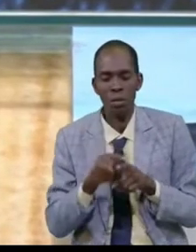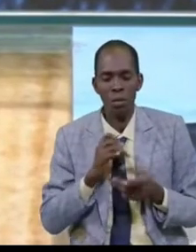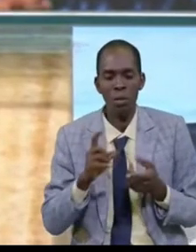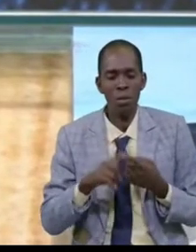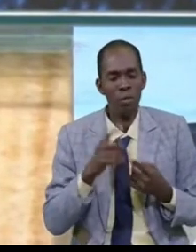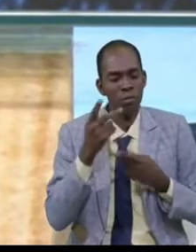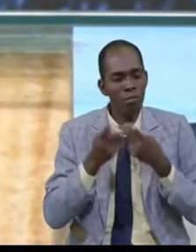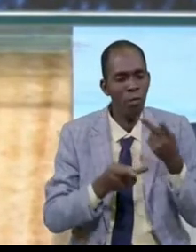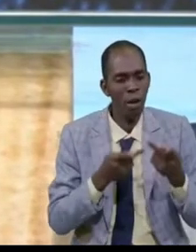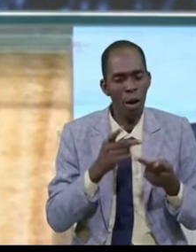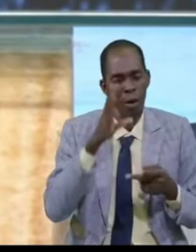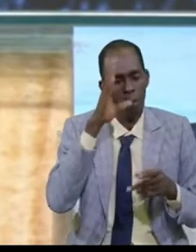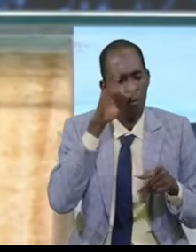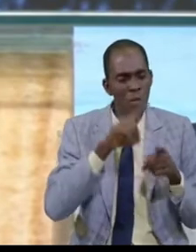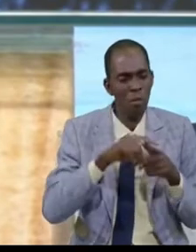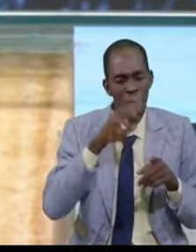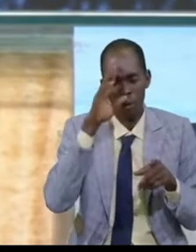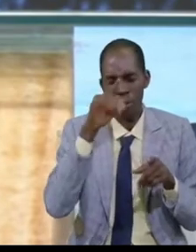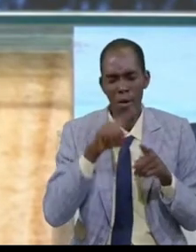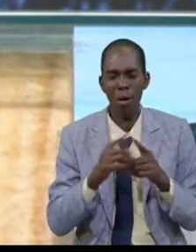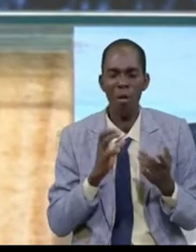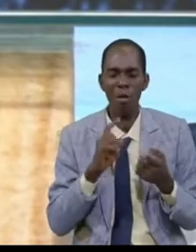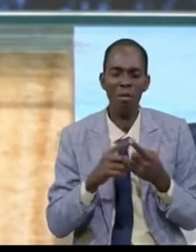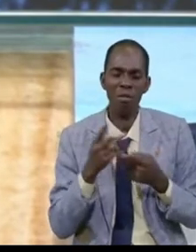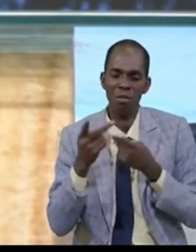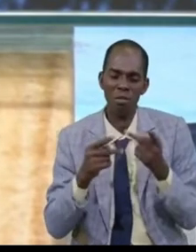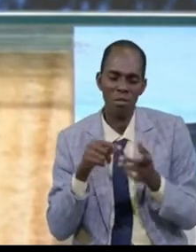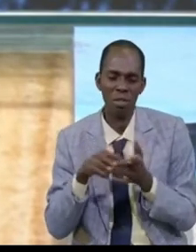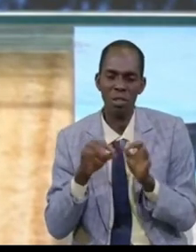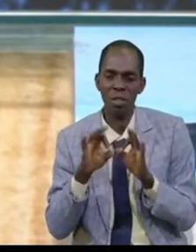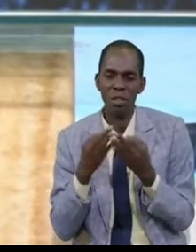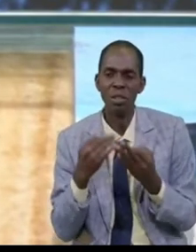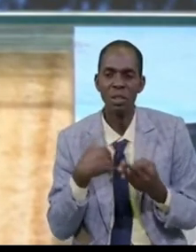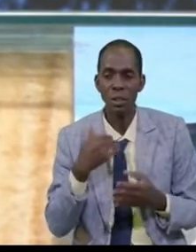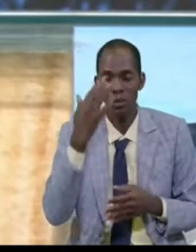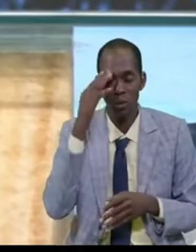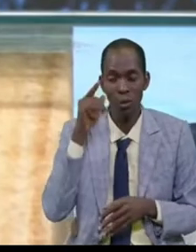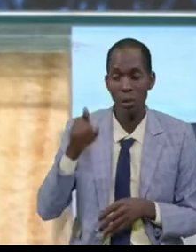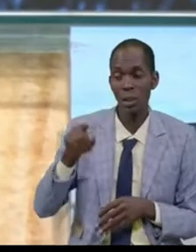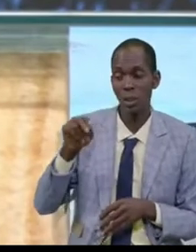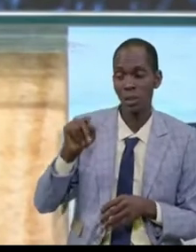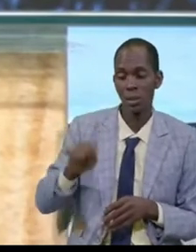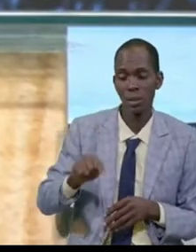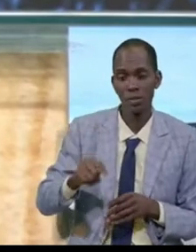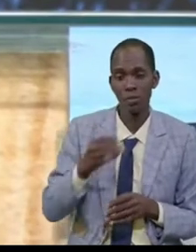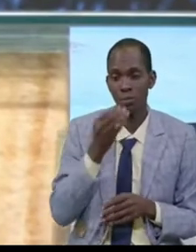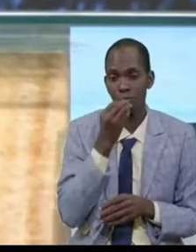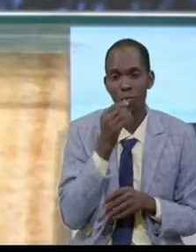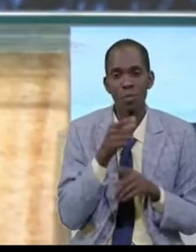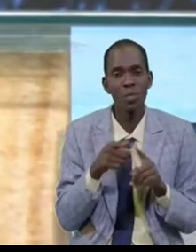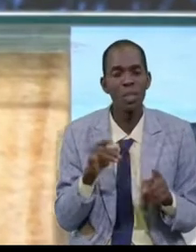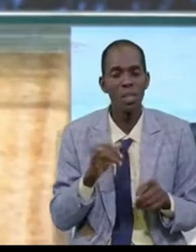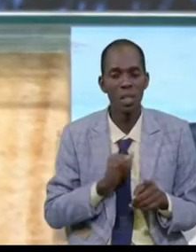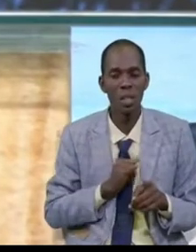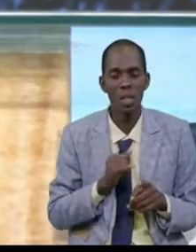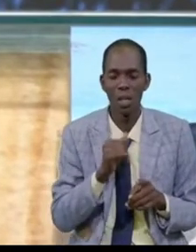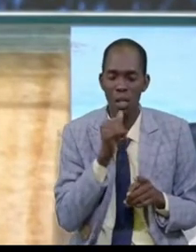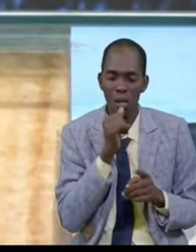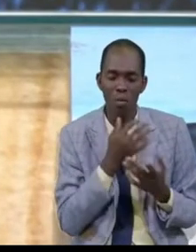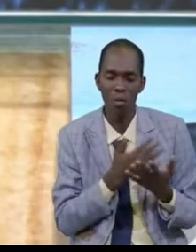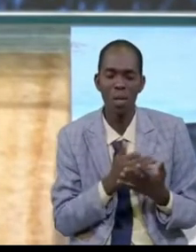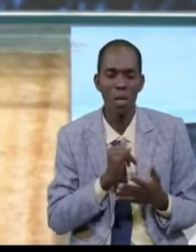so-and-so, I want to visit this family, and I know that they need food, but I'm waiting. I will